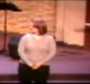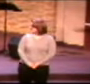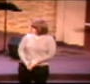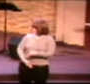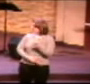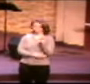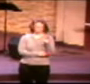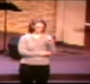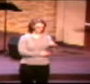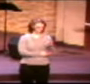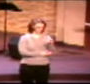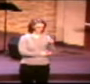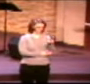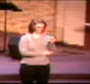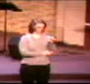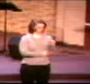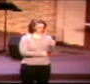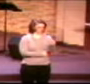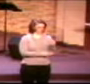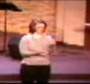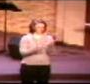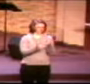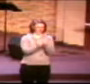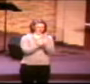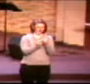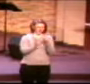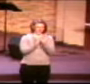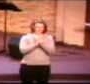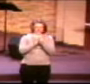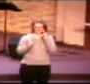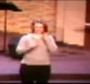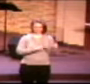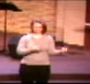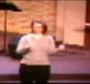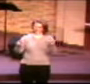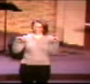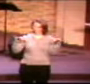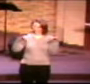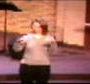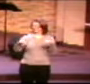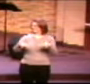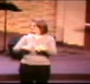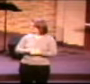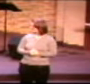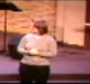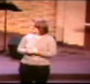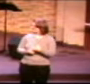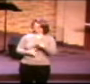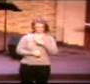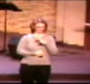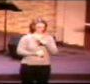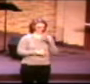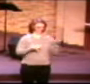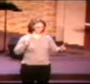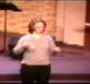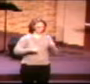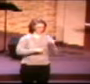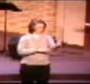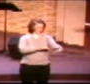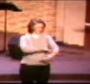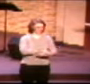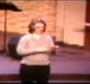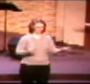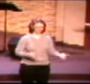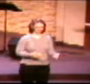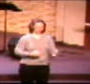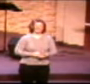Carrie and Robin, I want you to take a moment and just look out at this audience. These fine people that you have asked to be